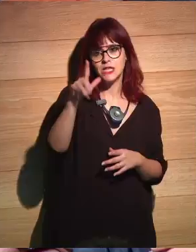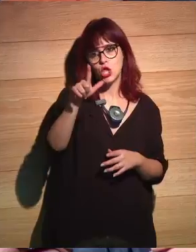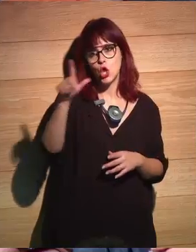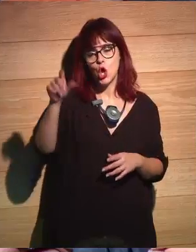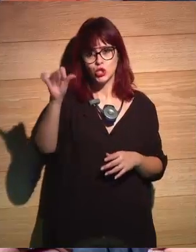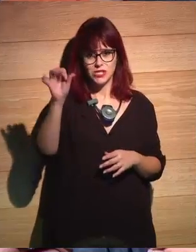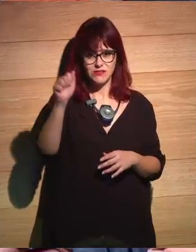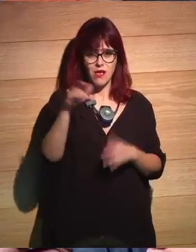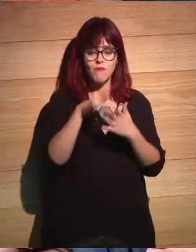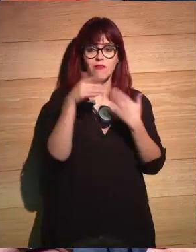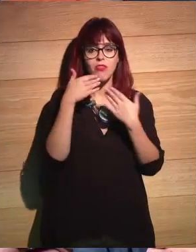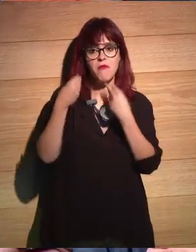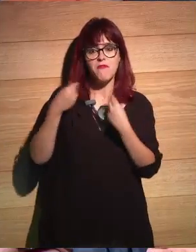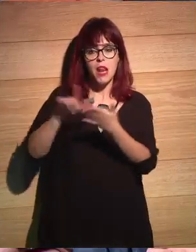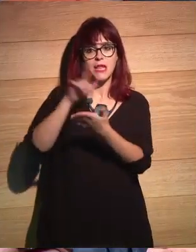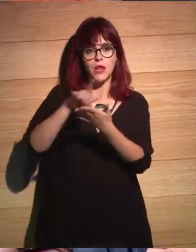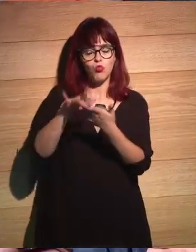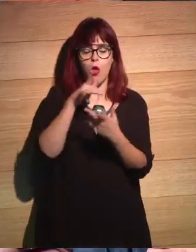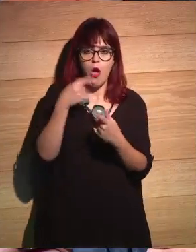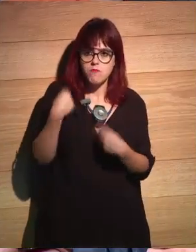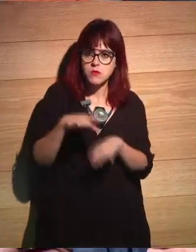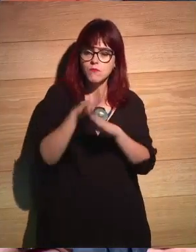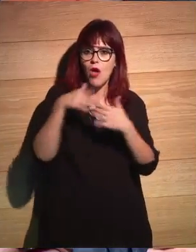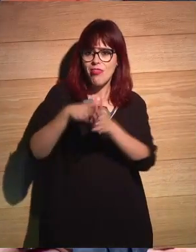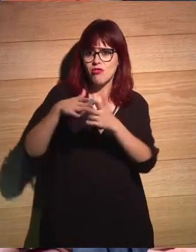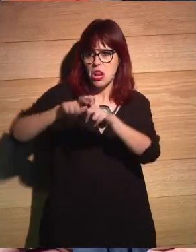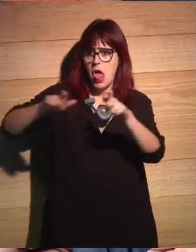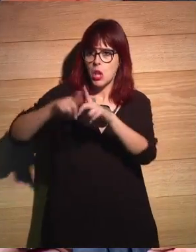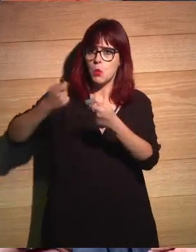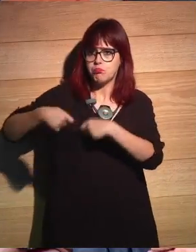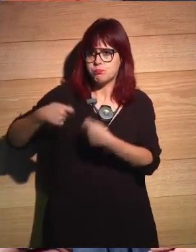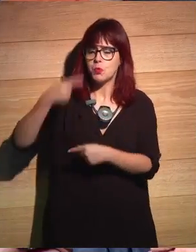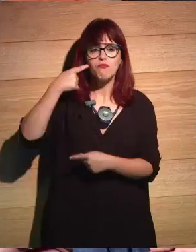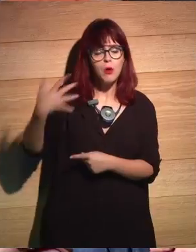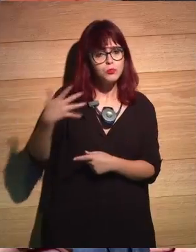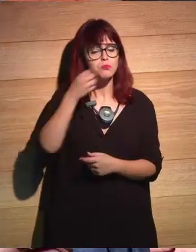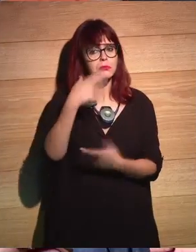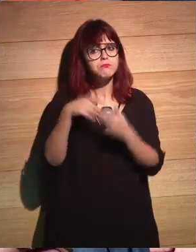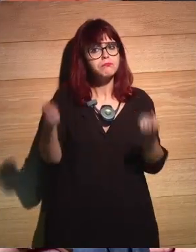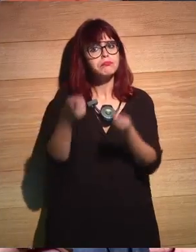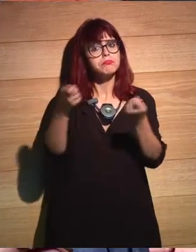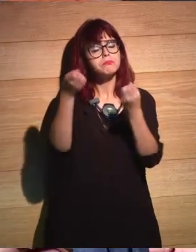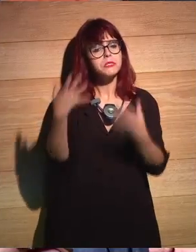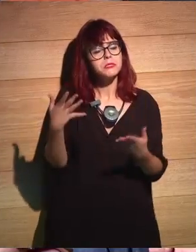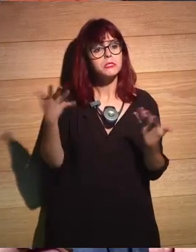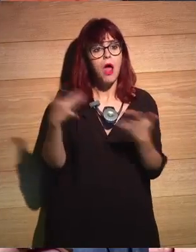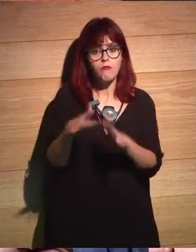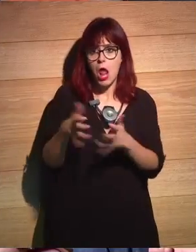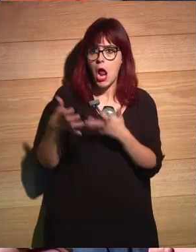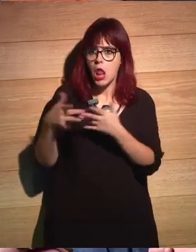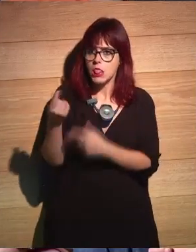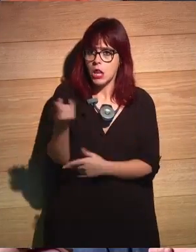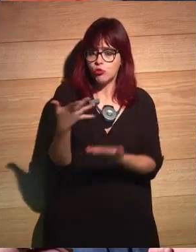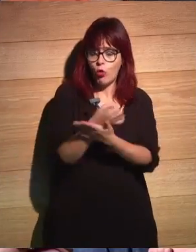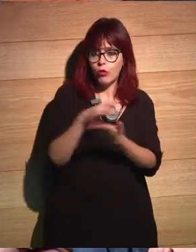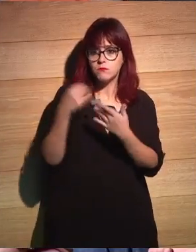Garcia Marquez or Vargas Llosa, and those people have made a living, and they have been publishing in commercial publishing